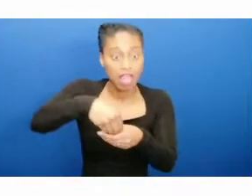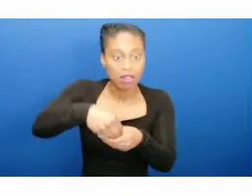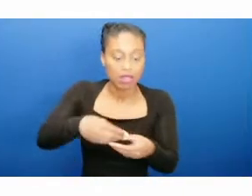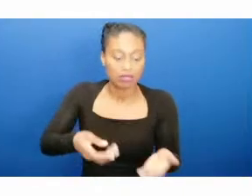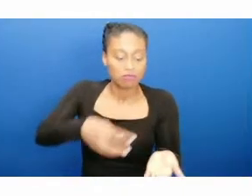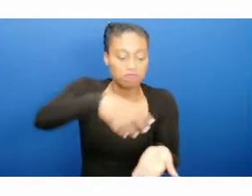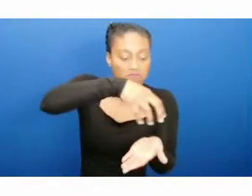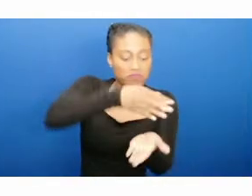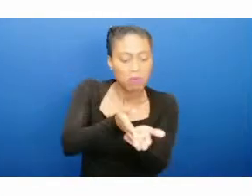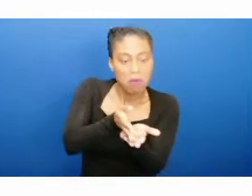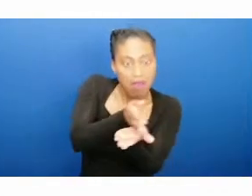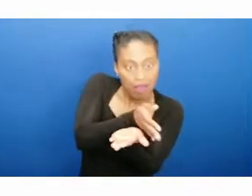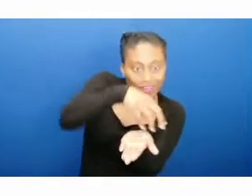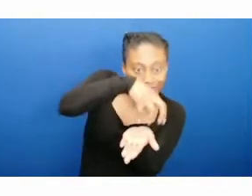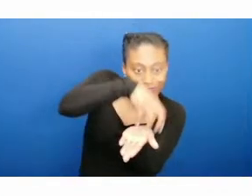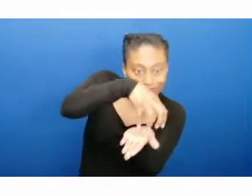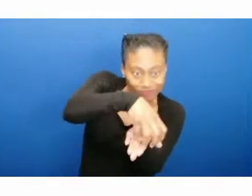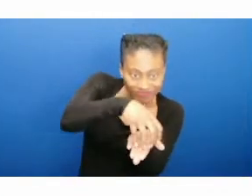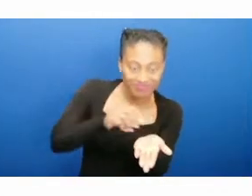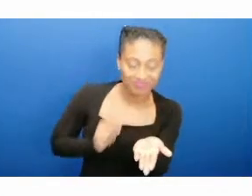side.